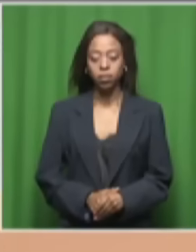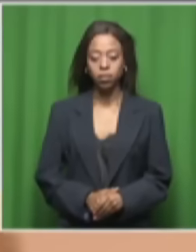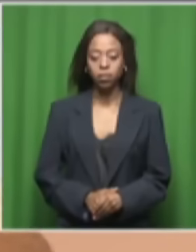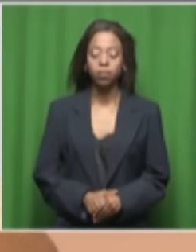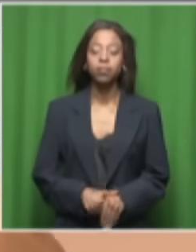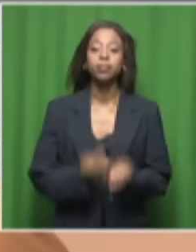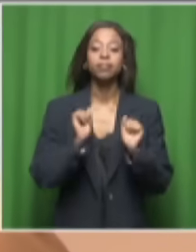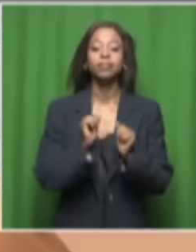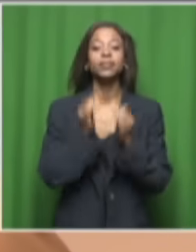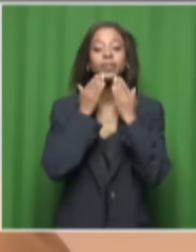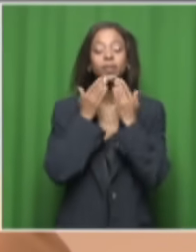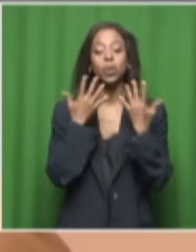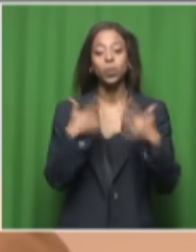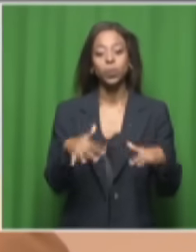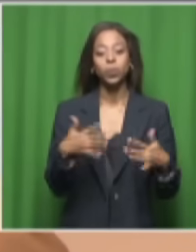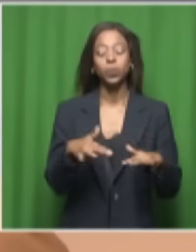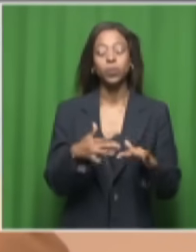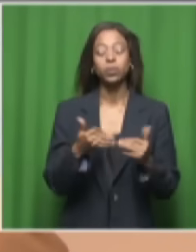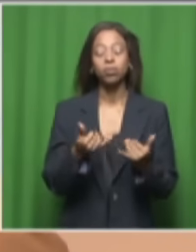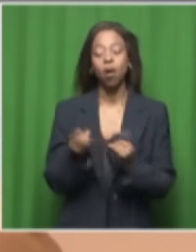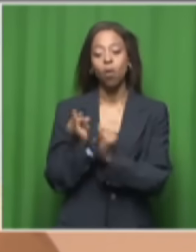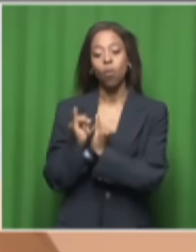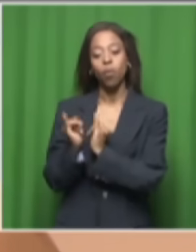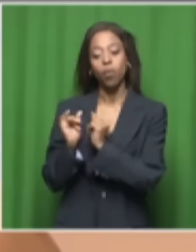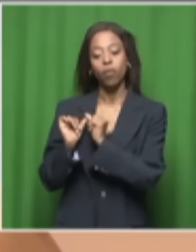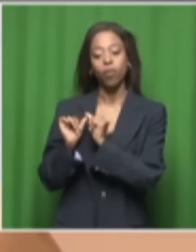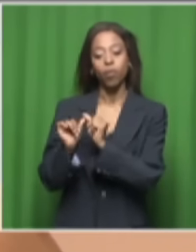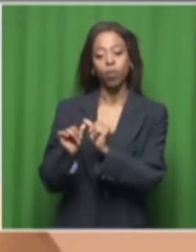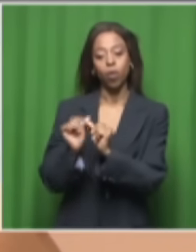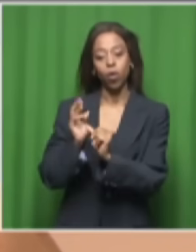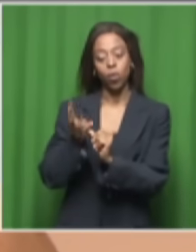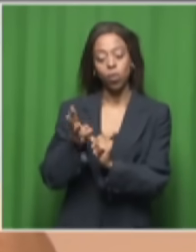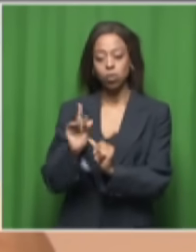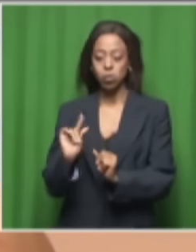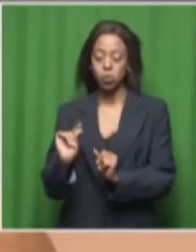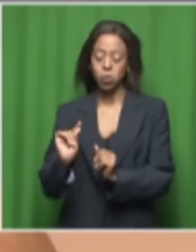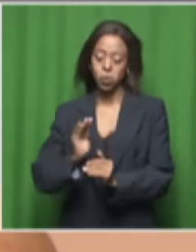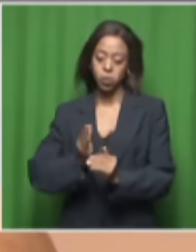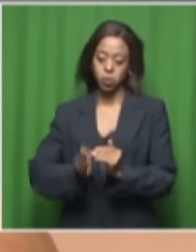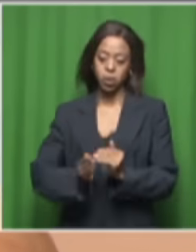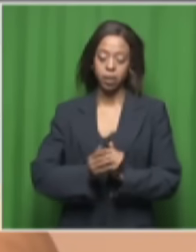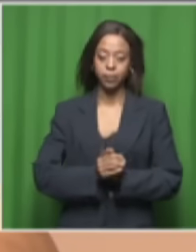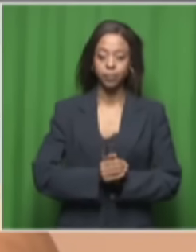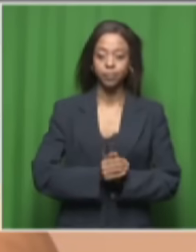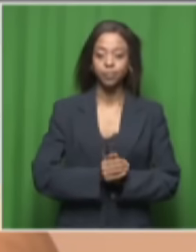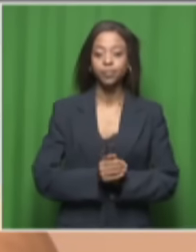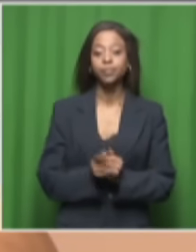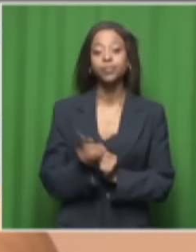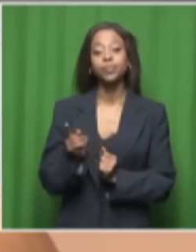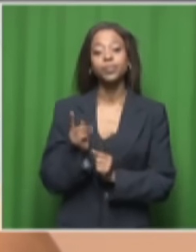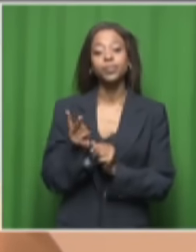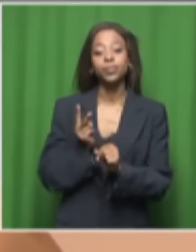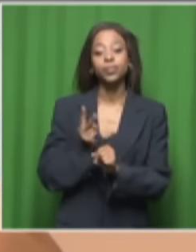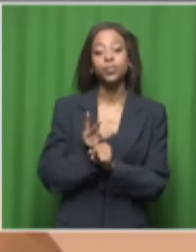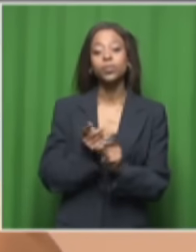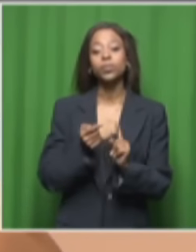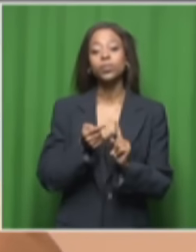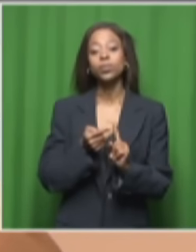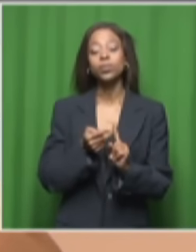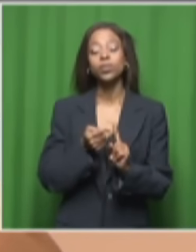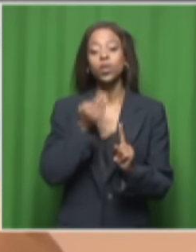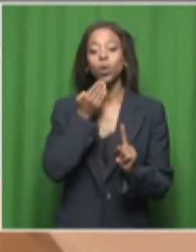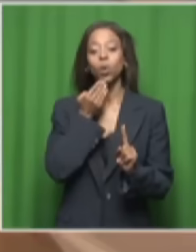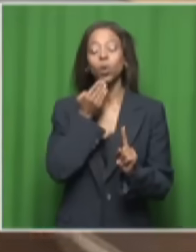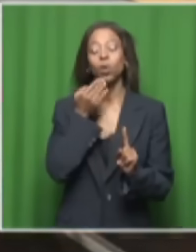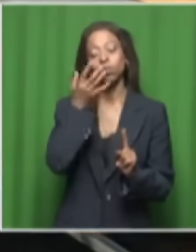All right, thanks very much, SK. So let's get back into this conversation and start wrapping things up. So my guests, once again, we're joined here by